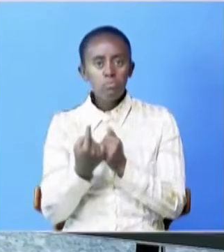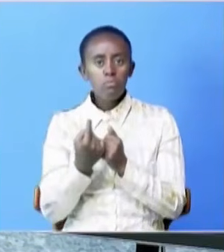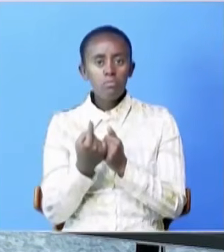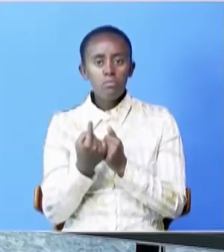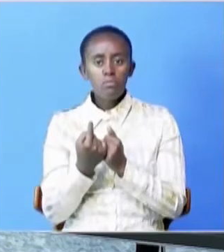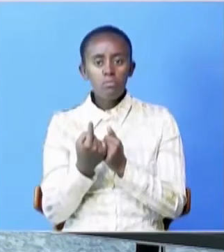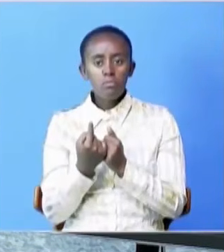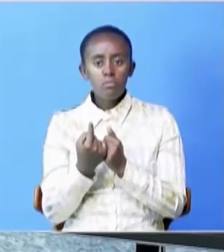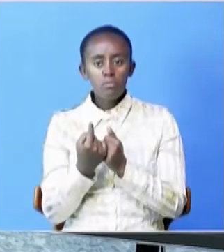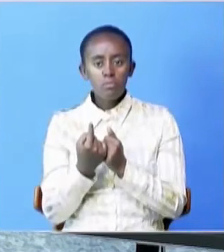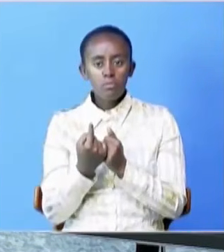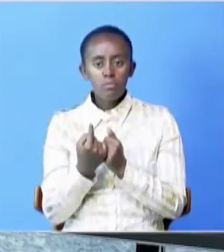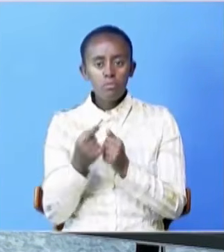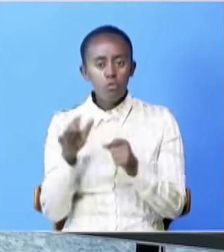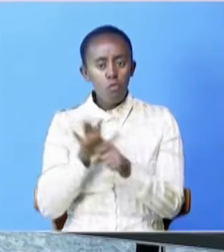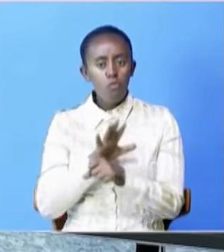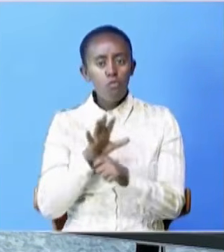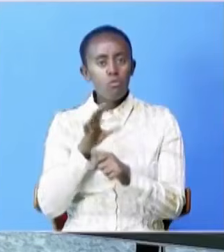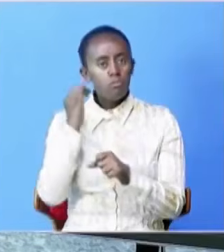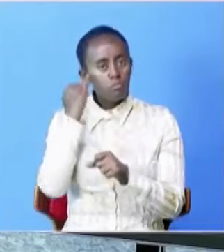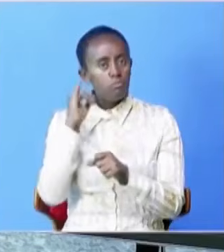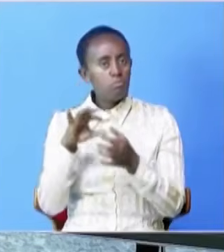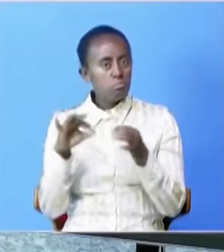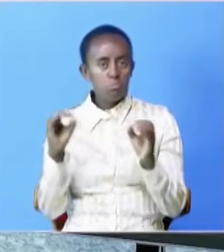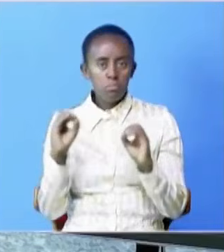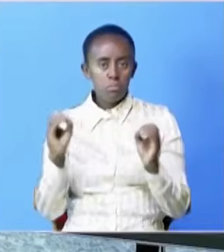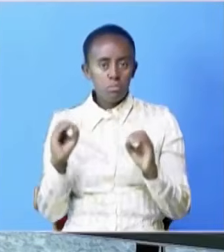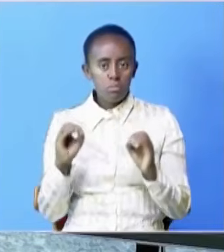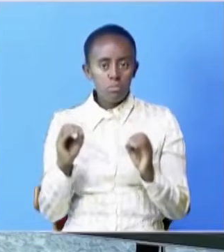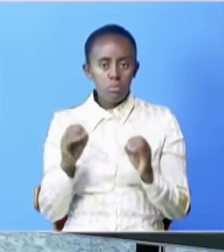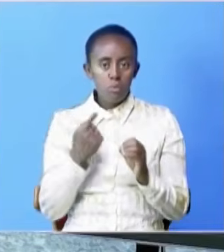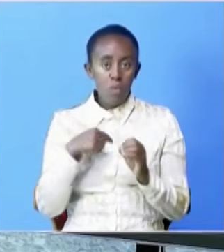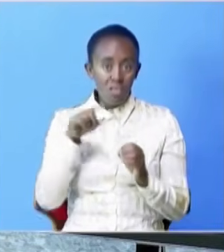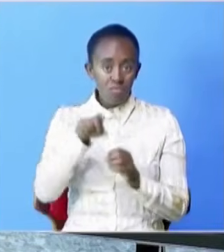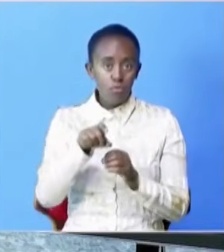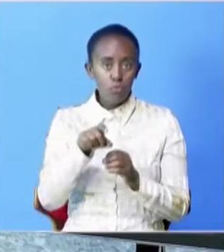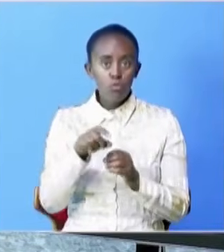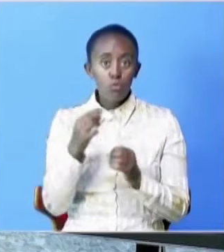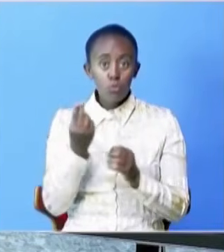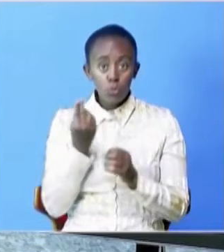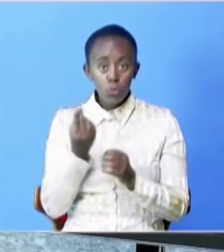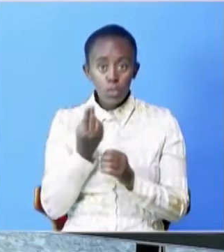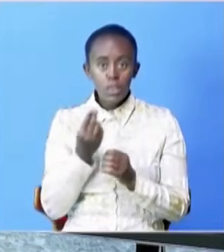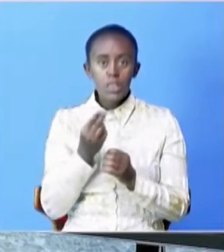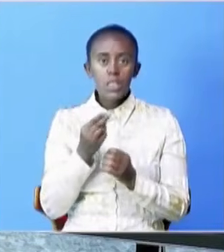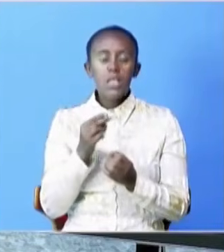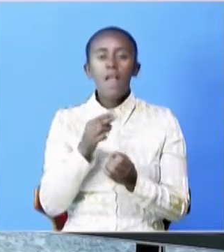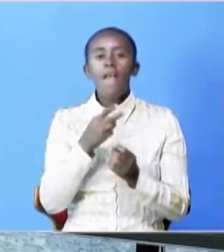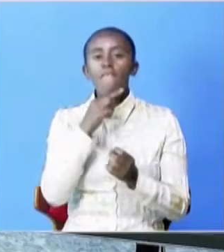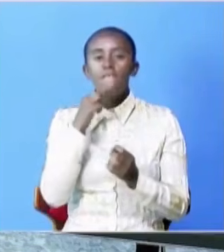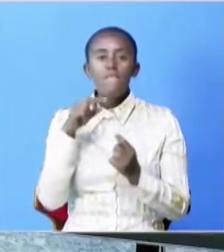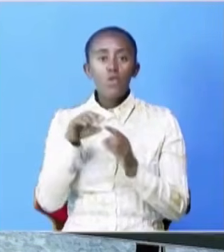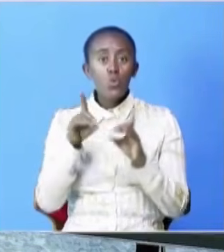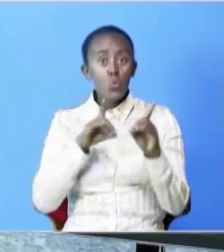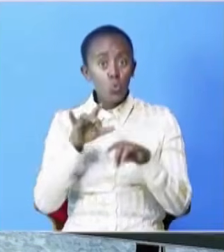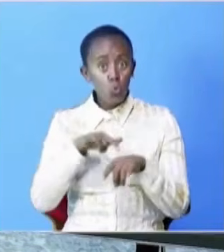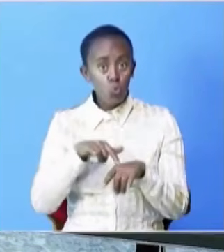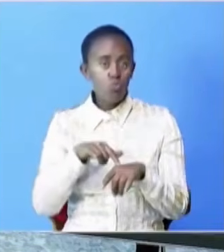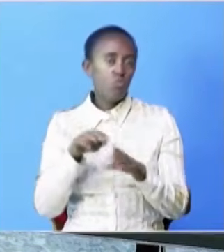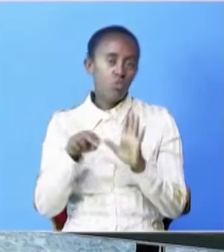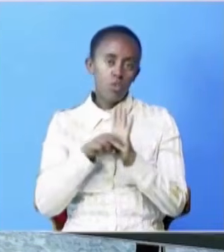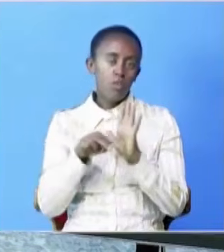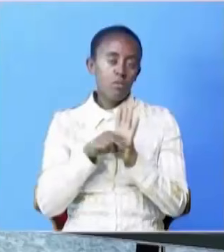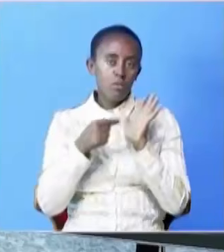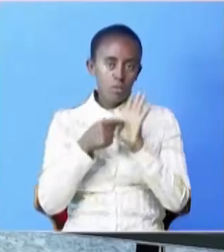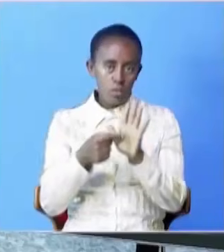full idea or the full sentence. So we have to use here what? A verb to do to show negation.